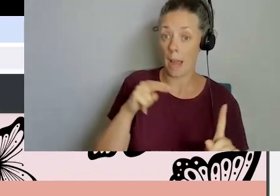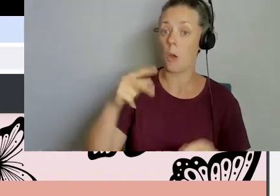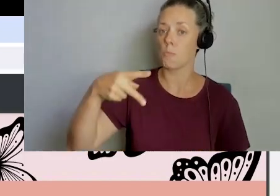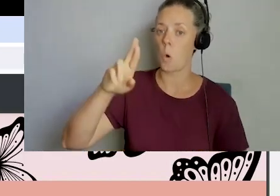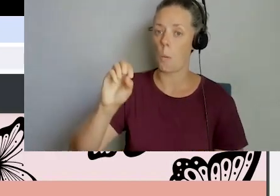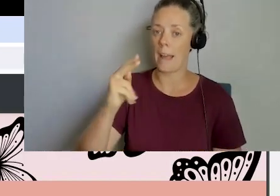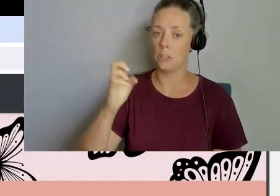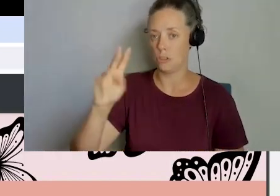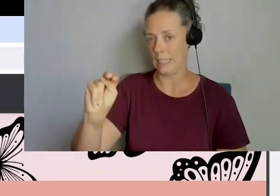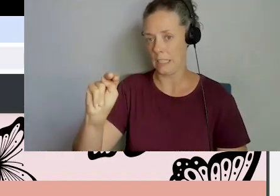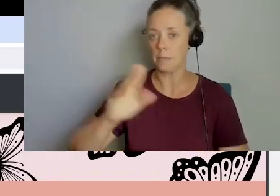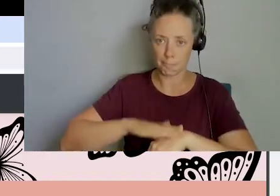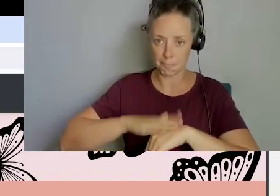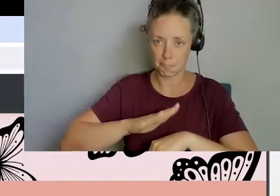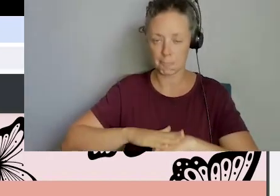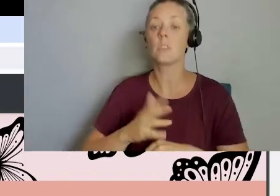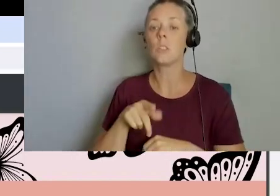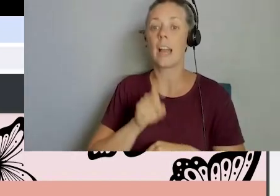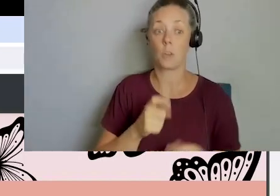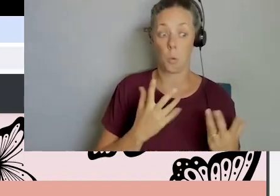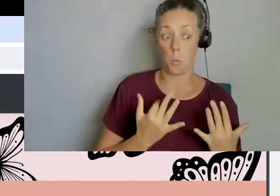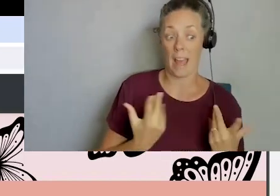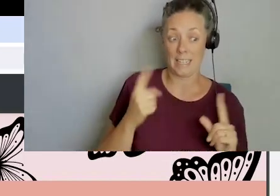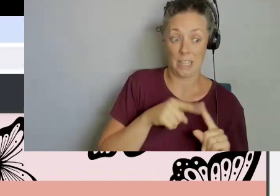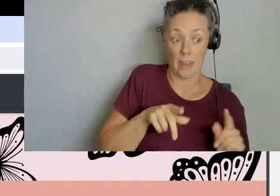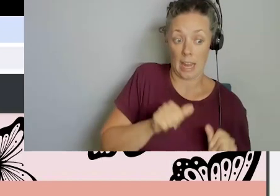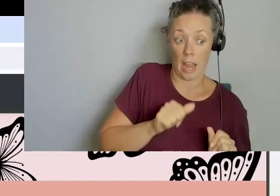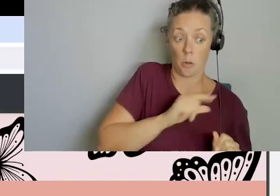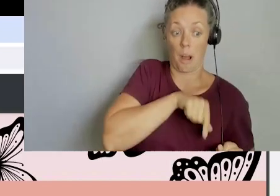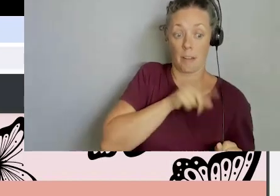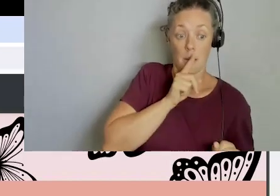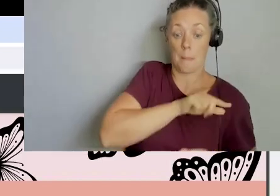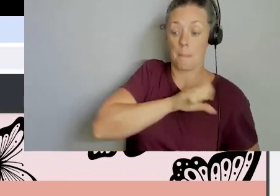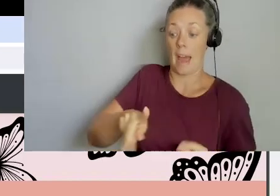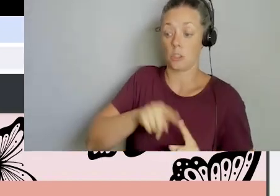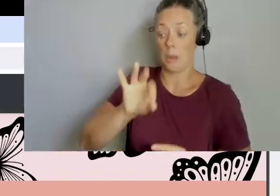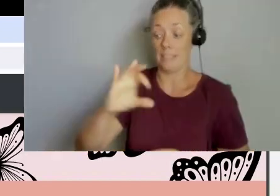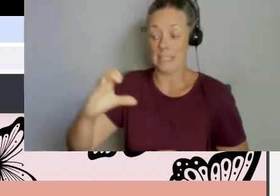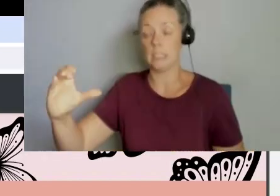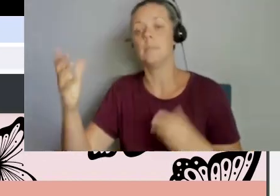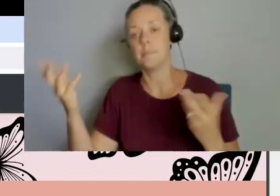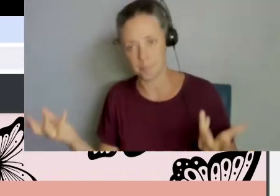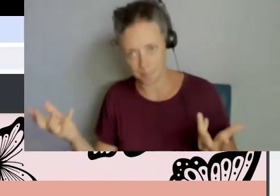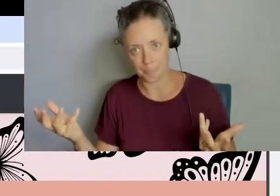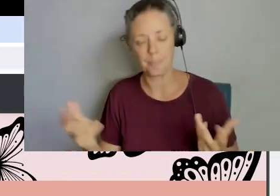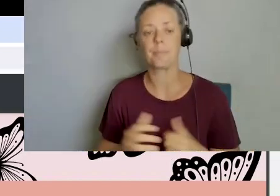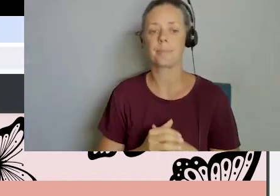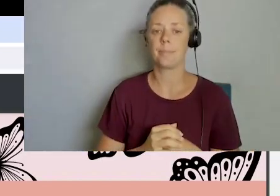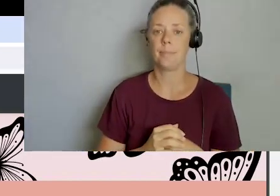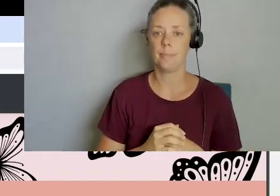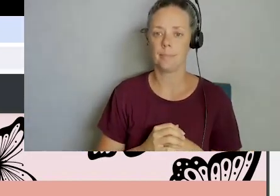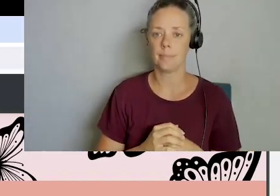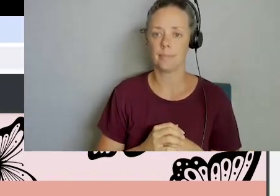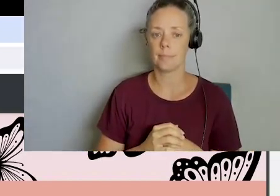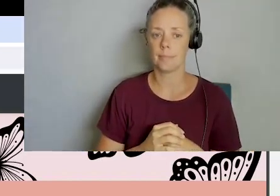in order to be enrolled back at Fresno City. Returning students, it happens a lot, right, at our college in general. We